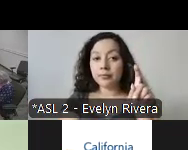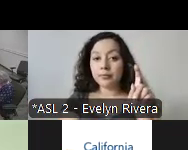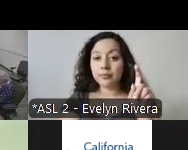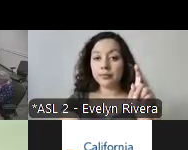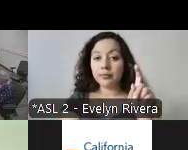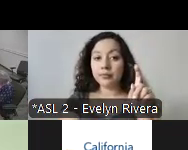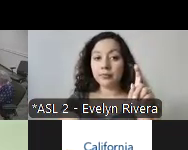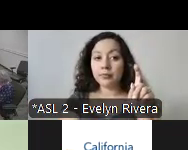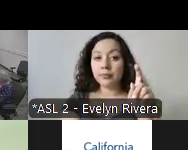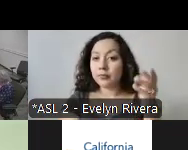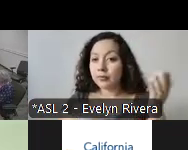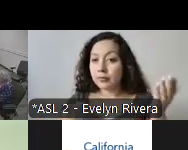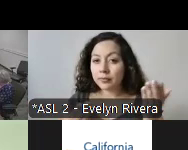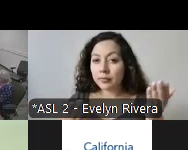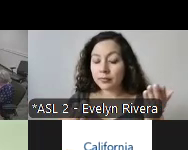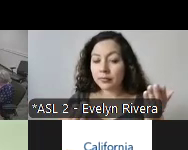Is Munir with us?